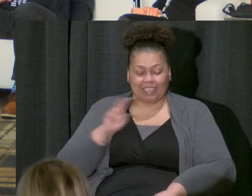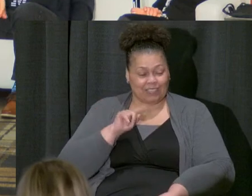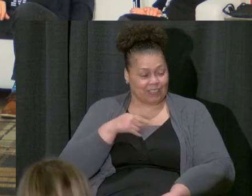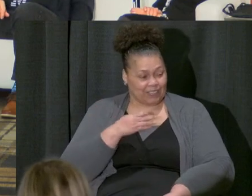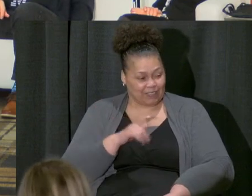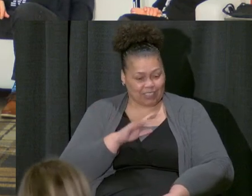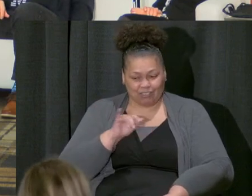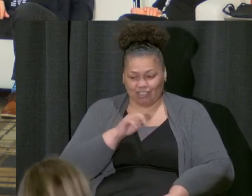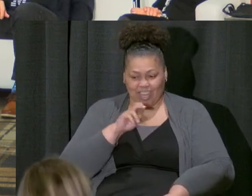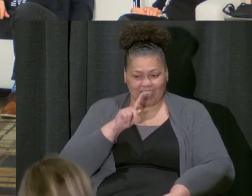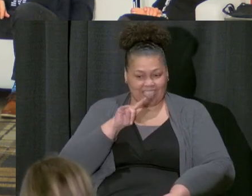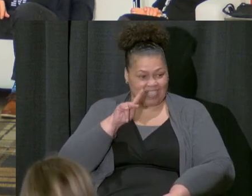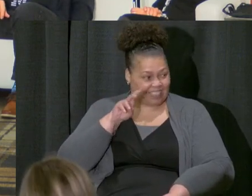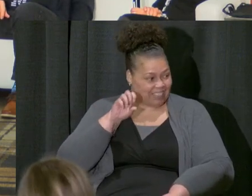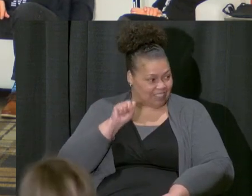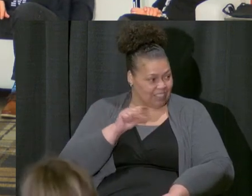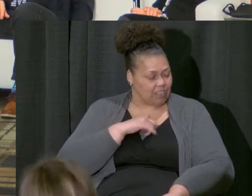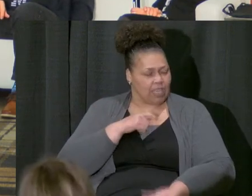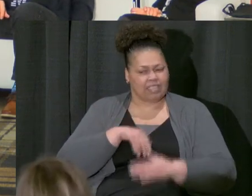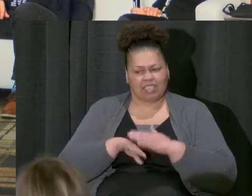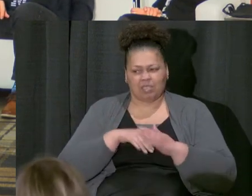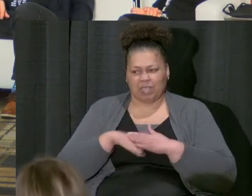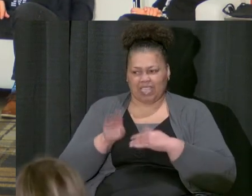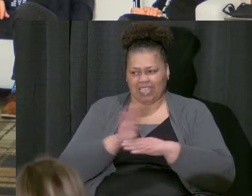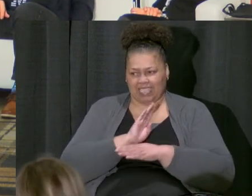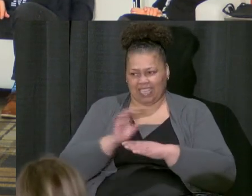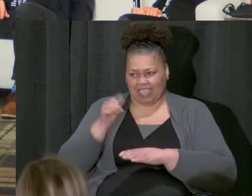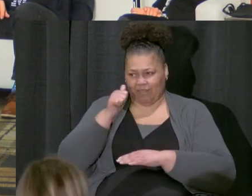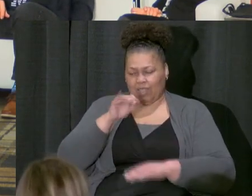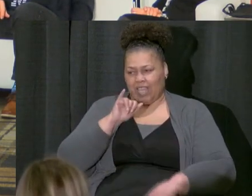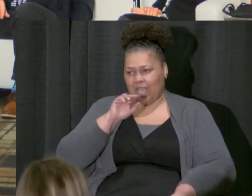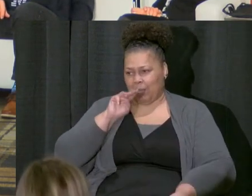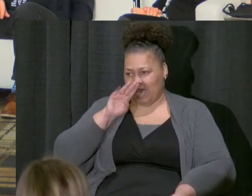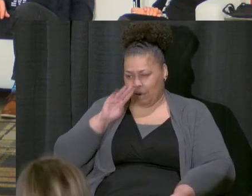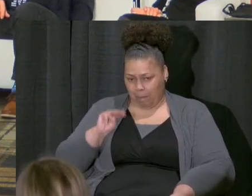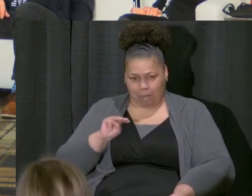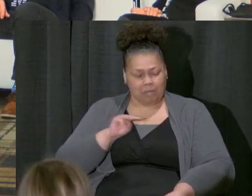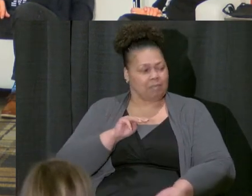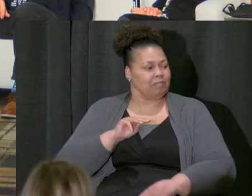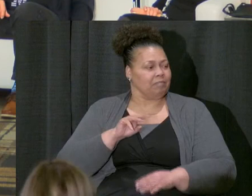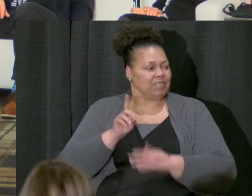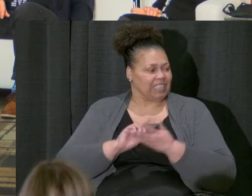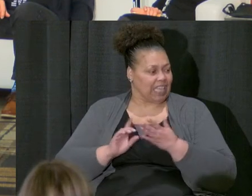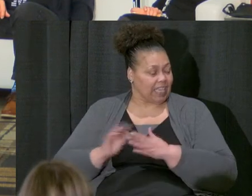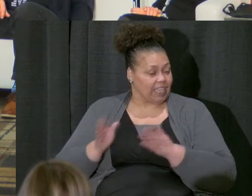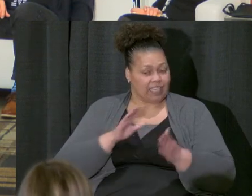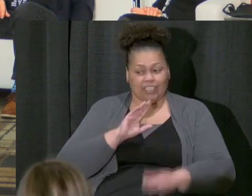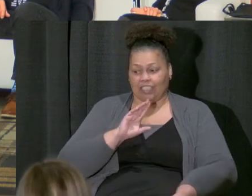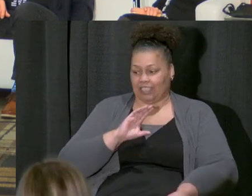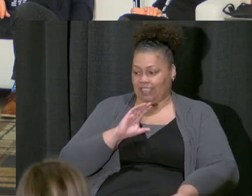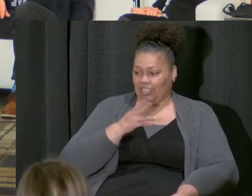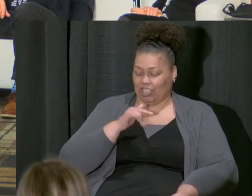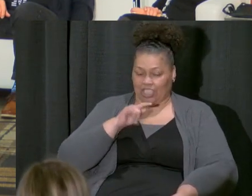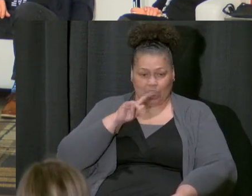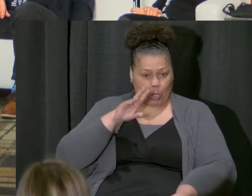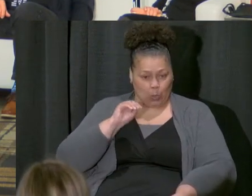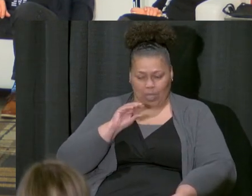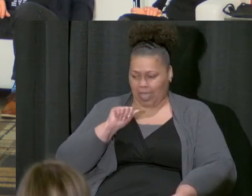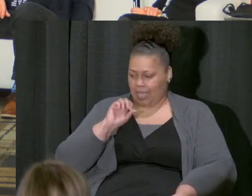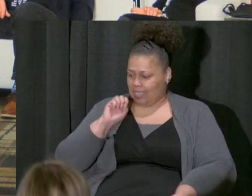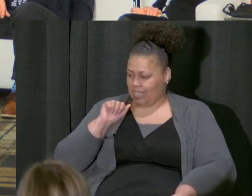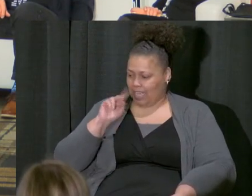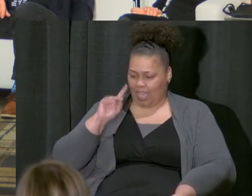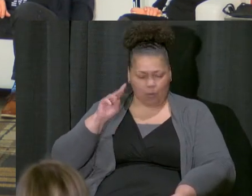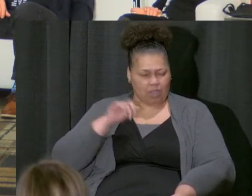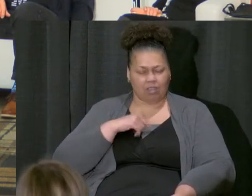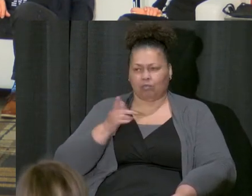Phil Jenkins, who is an accessibility executive with IBM Design, Chico Asakawa, who's a distinguished computer scientist there with